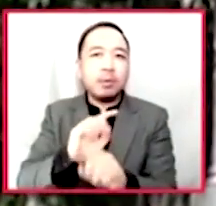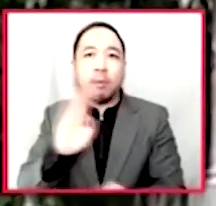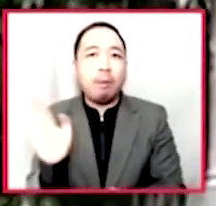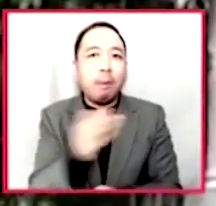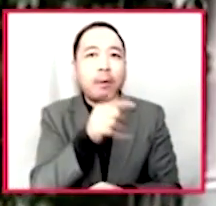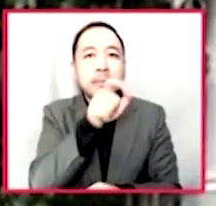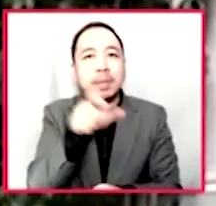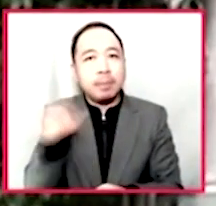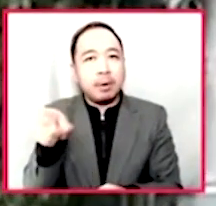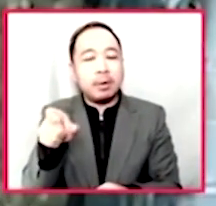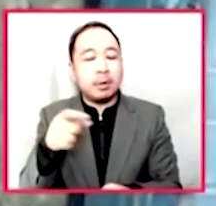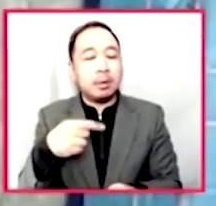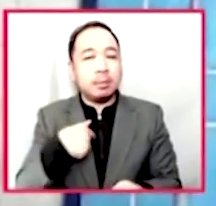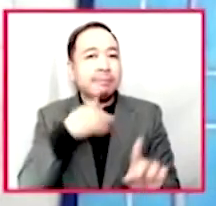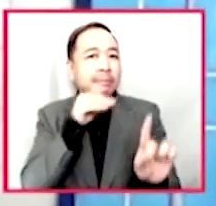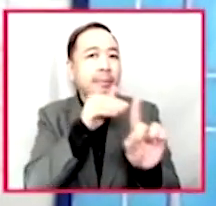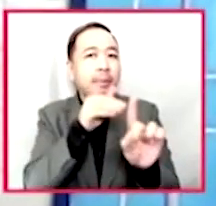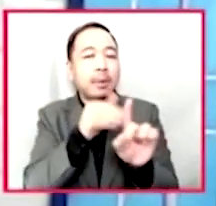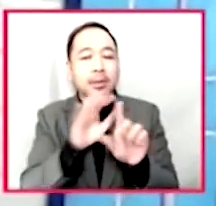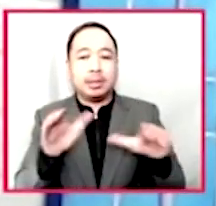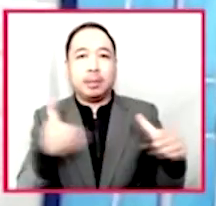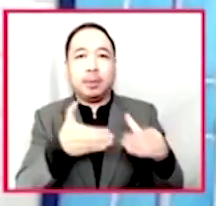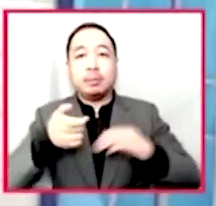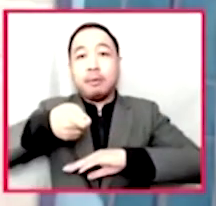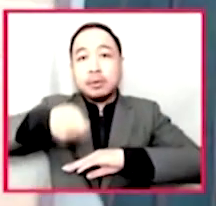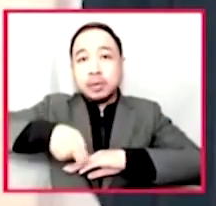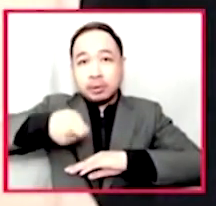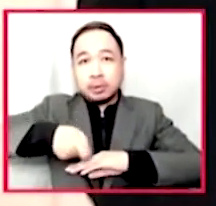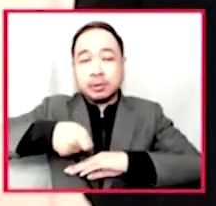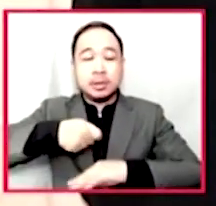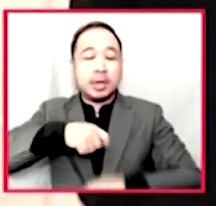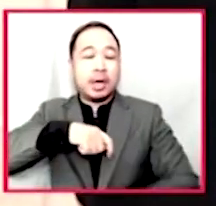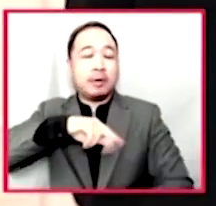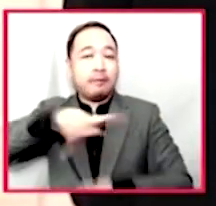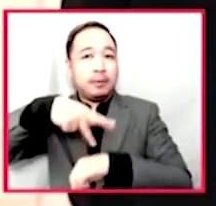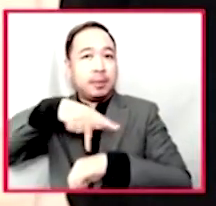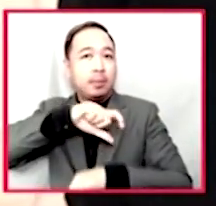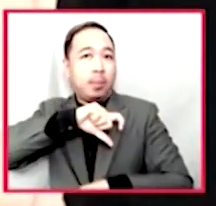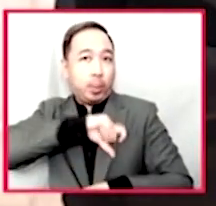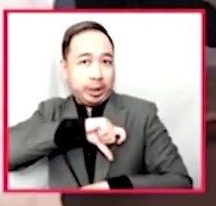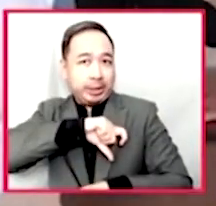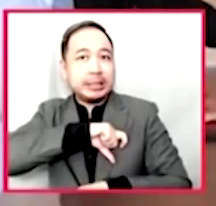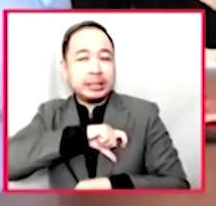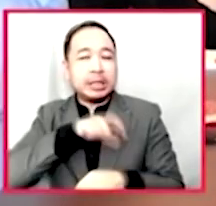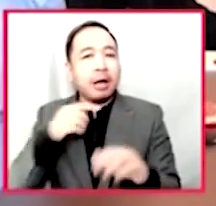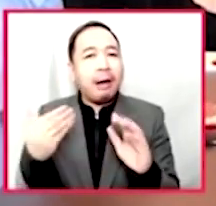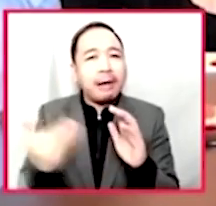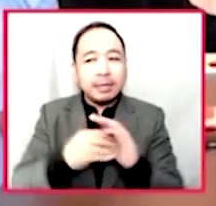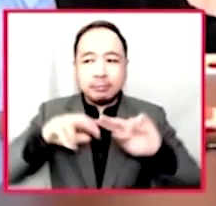the Department of Justice and the Philippine National Police to review the conduct of our campaign against illegal